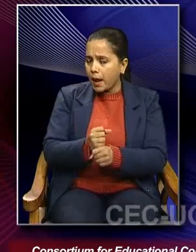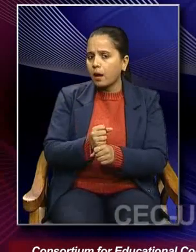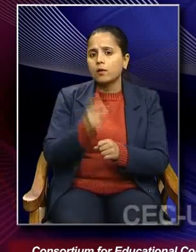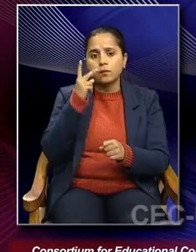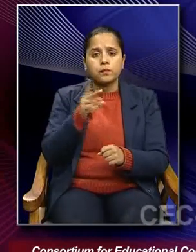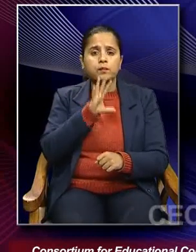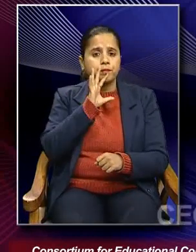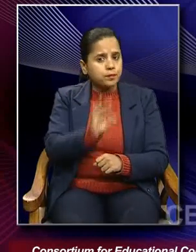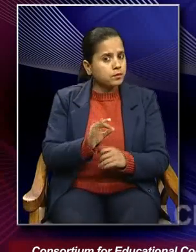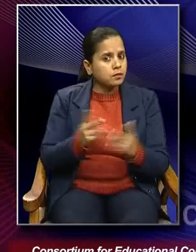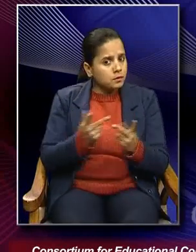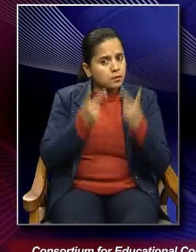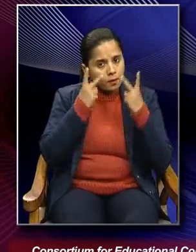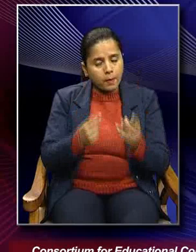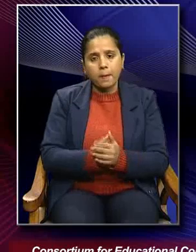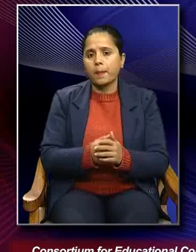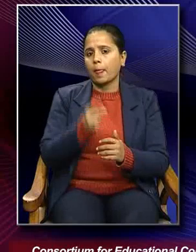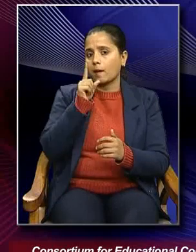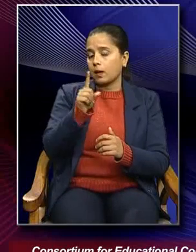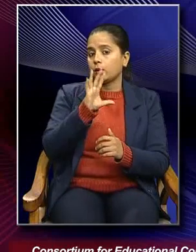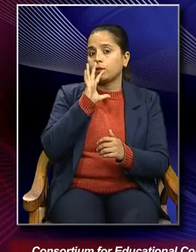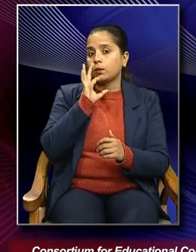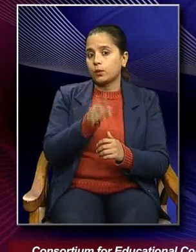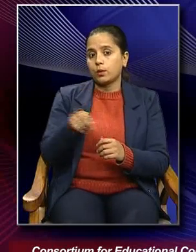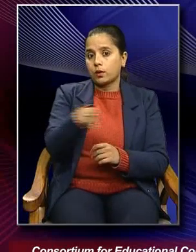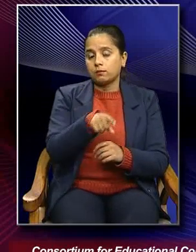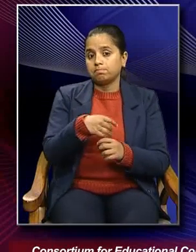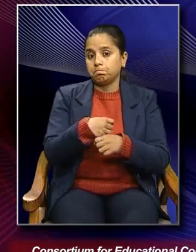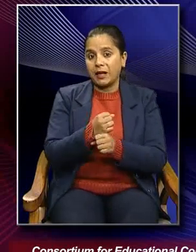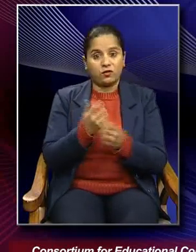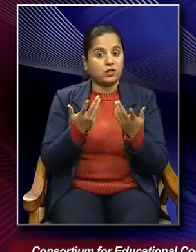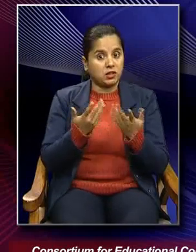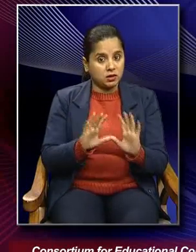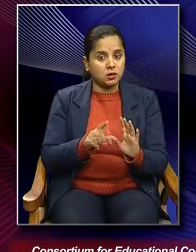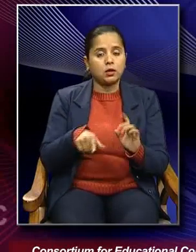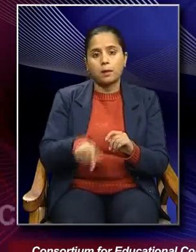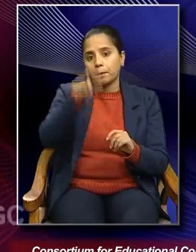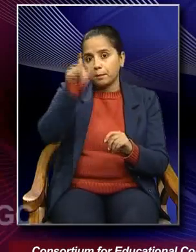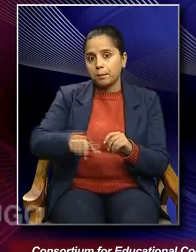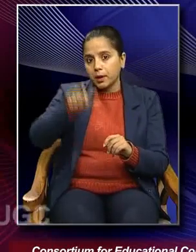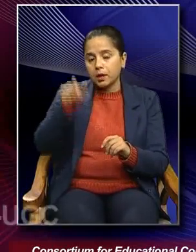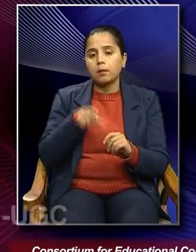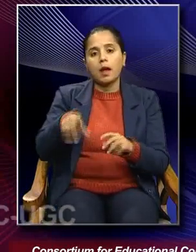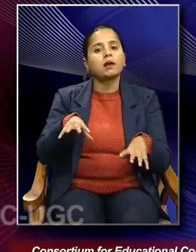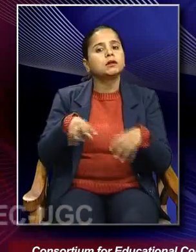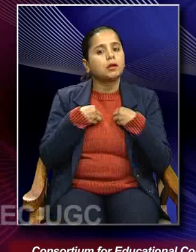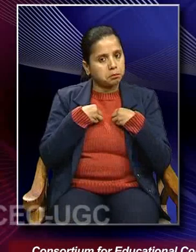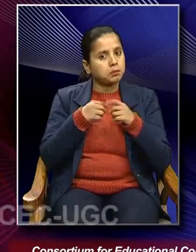the reality? Once the reality is constructed, individual accepts